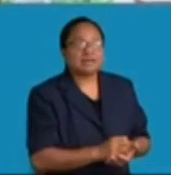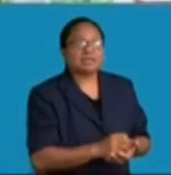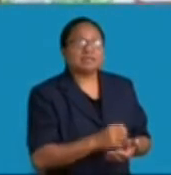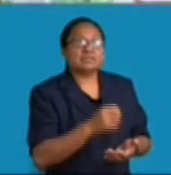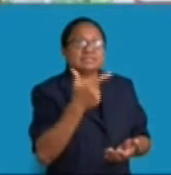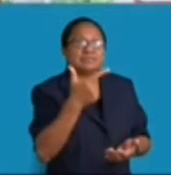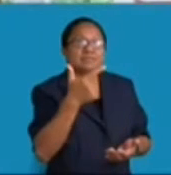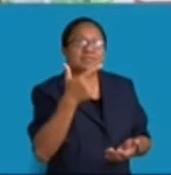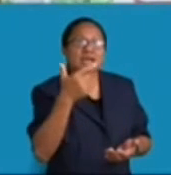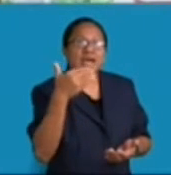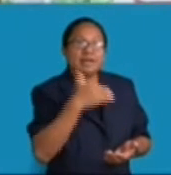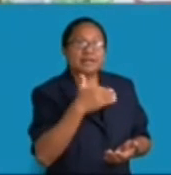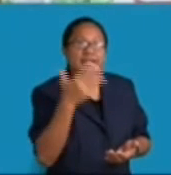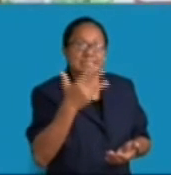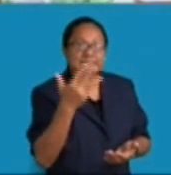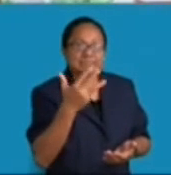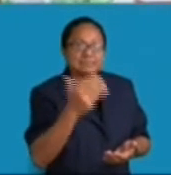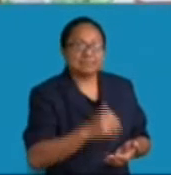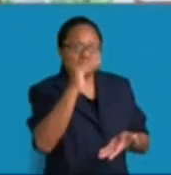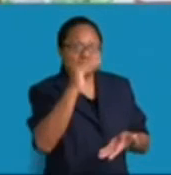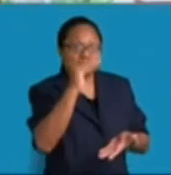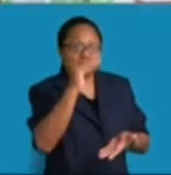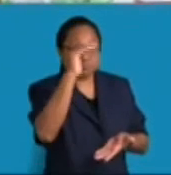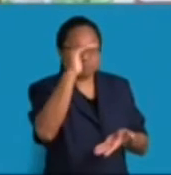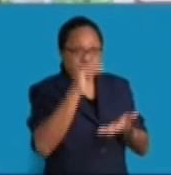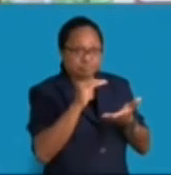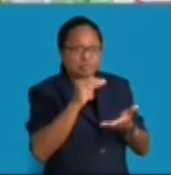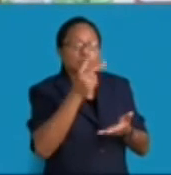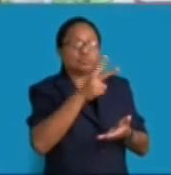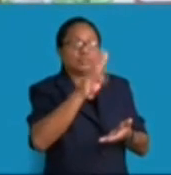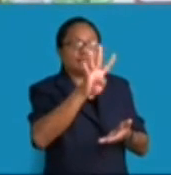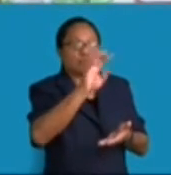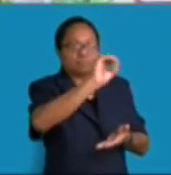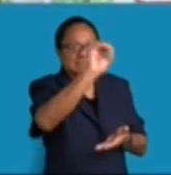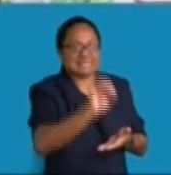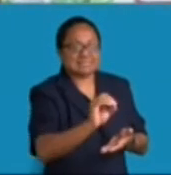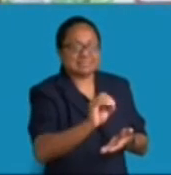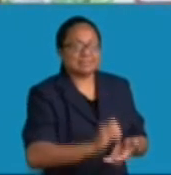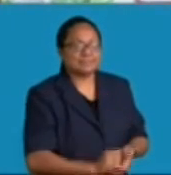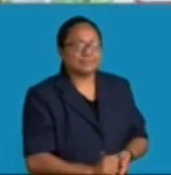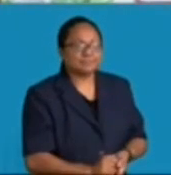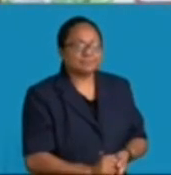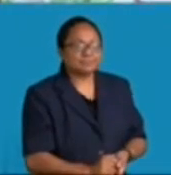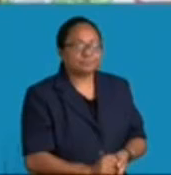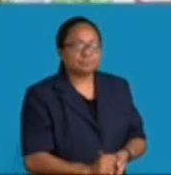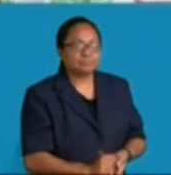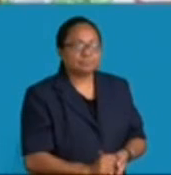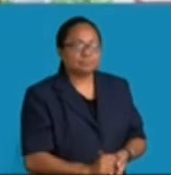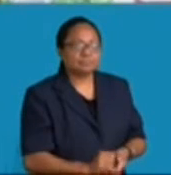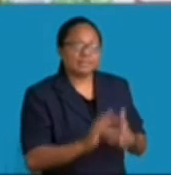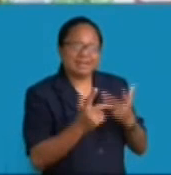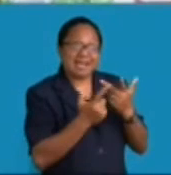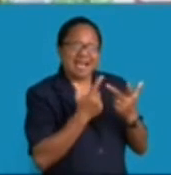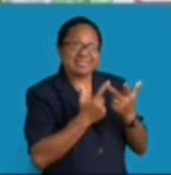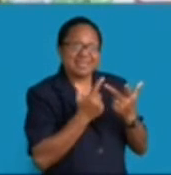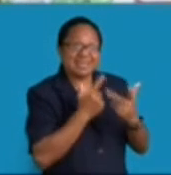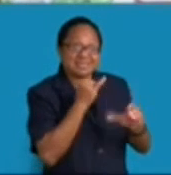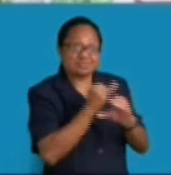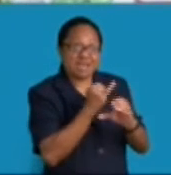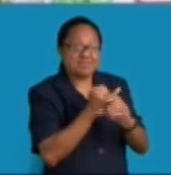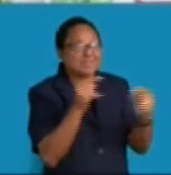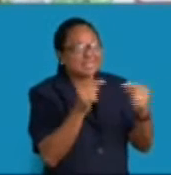10,719, a decrease of 24%. And other offences against the crime